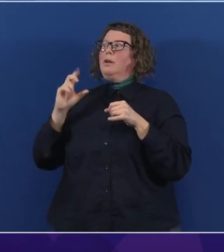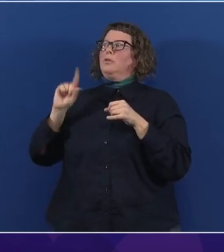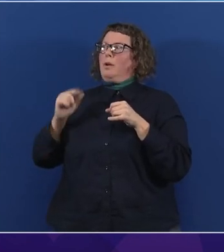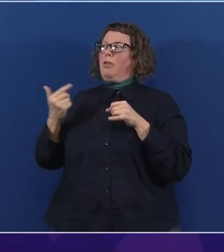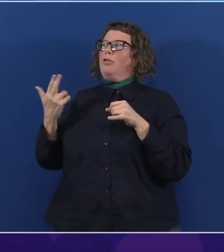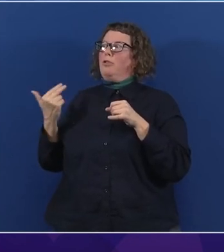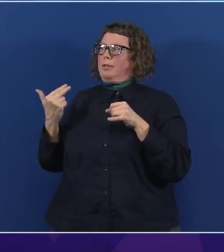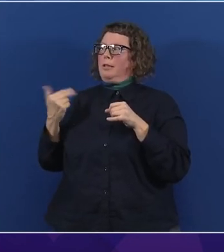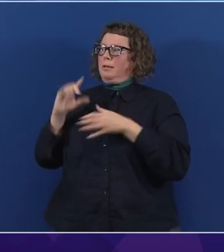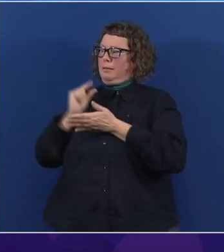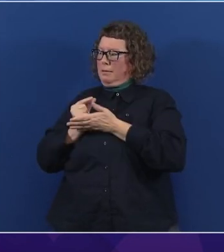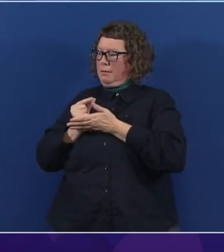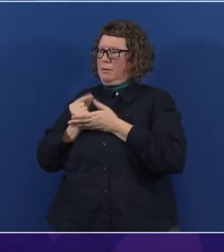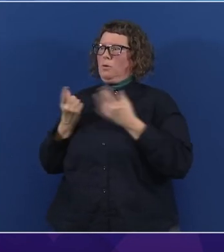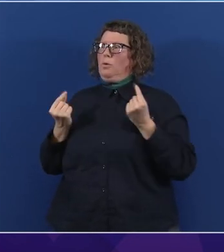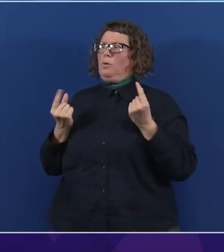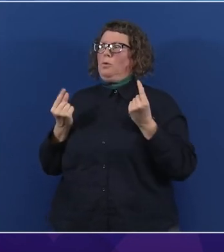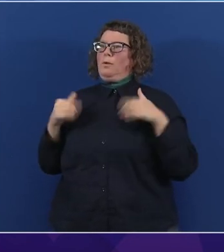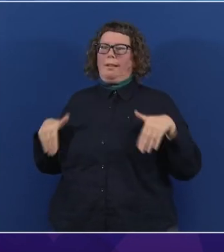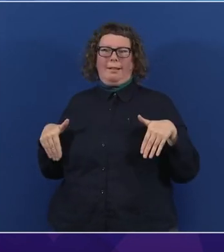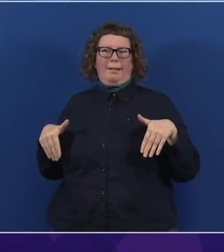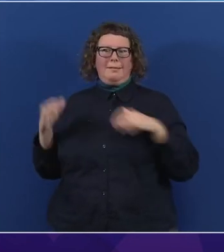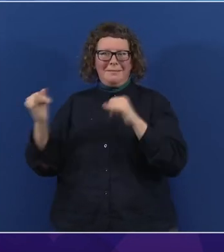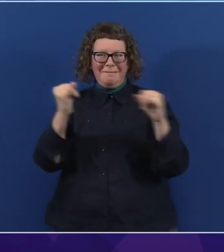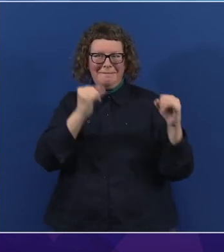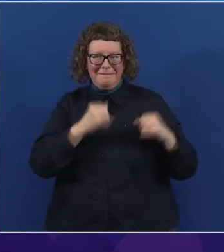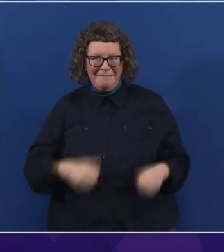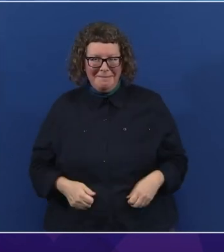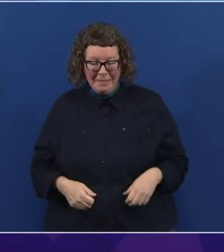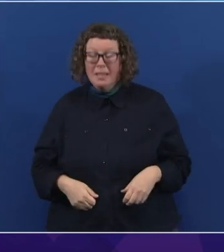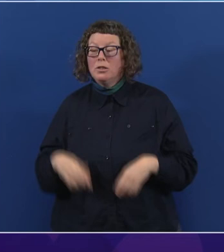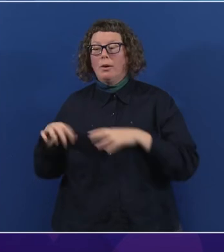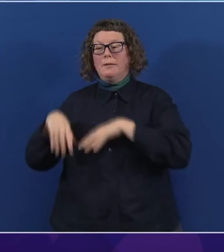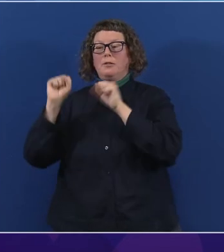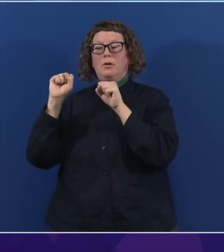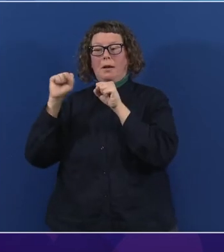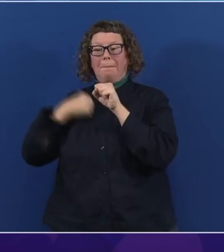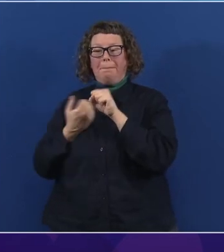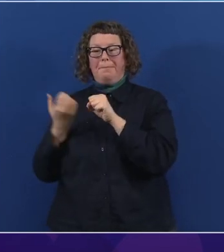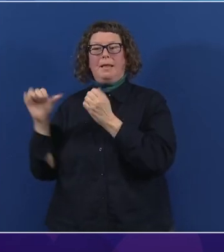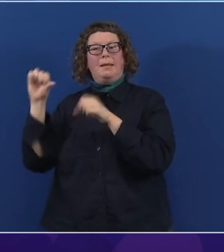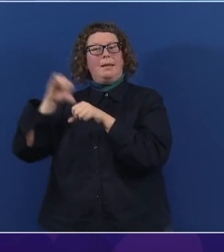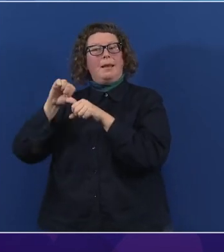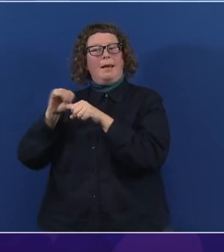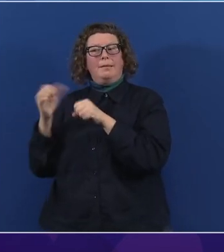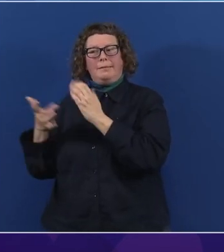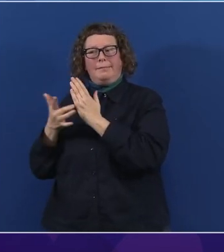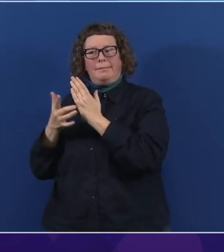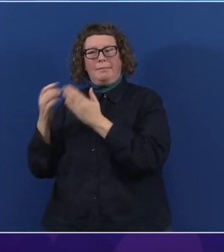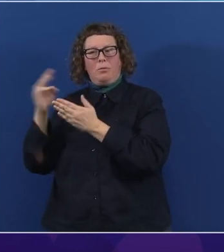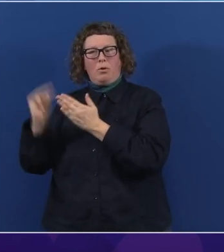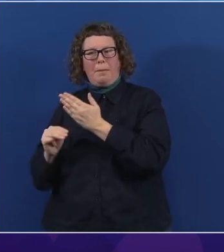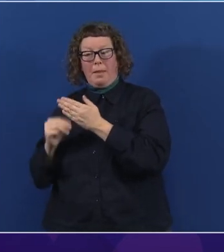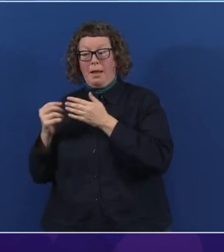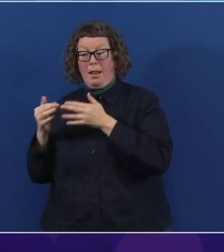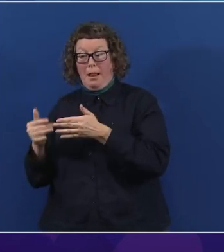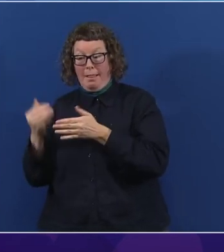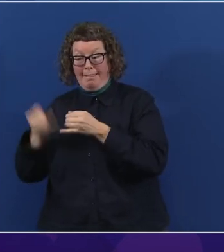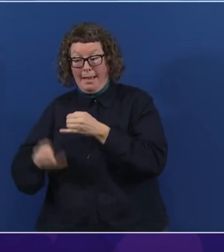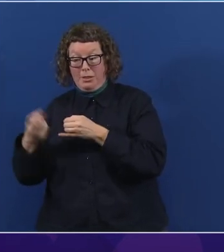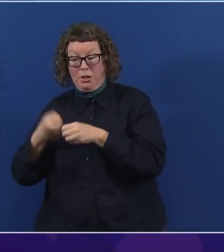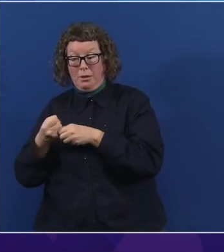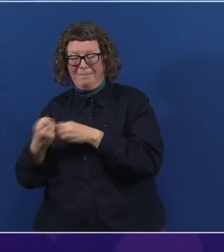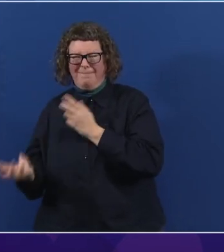school in 2013. I went into a petroleum engineering technology program, but I realized in my last semester, it wasn't the program for